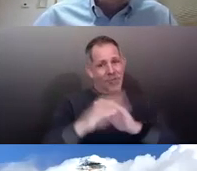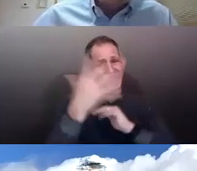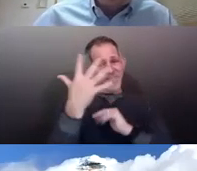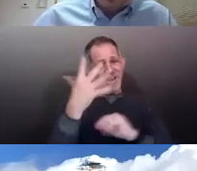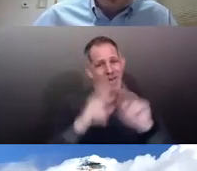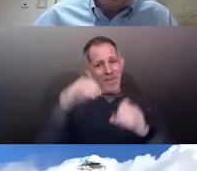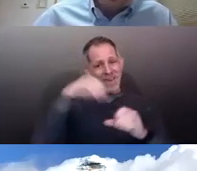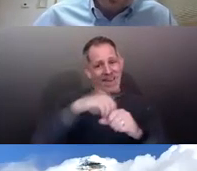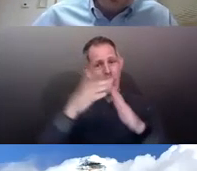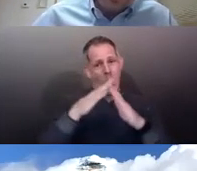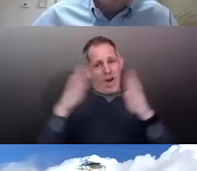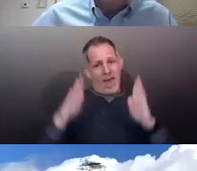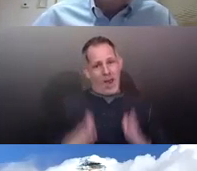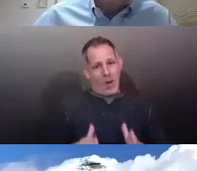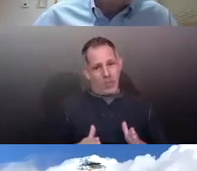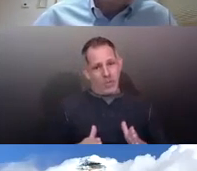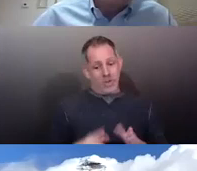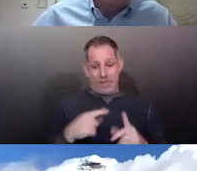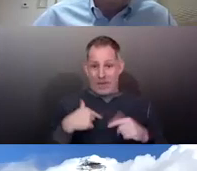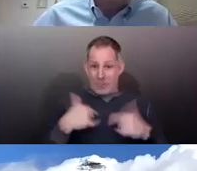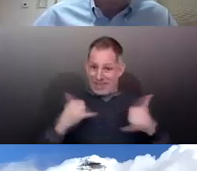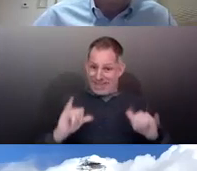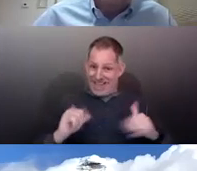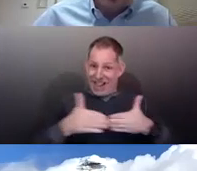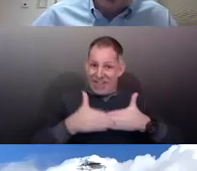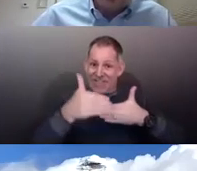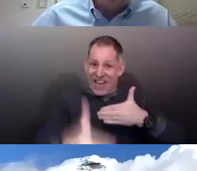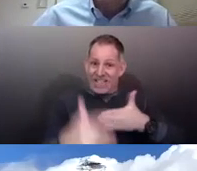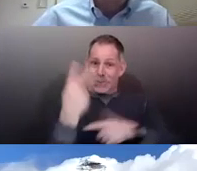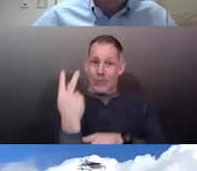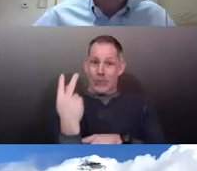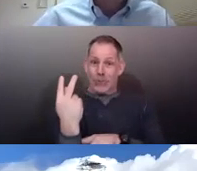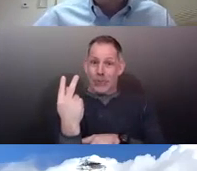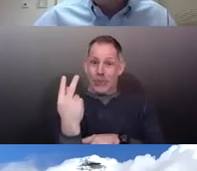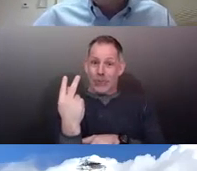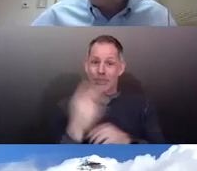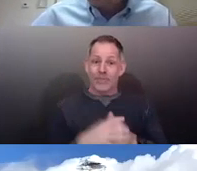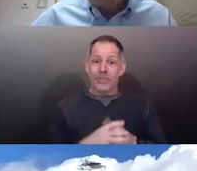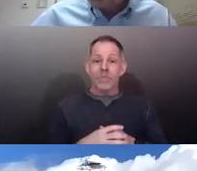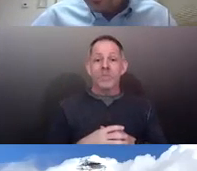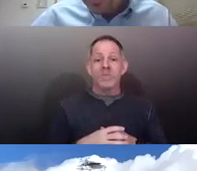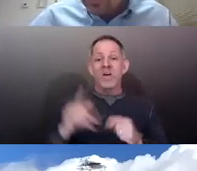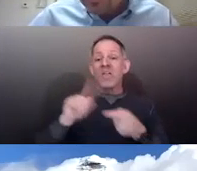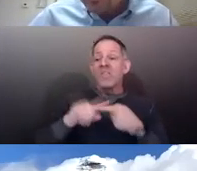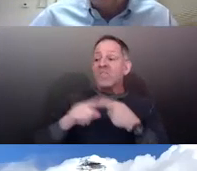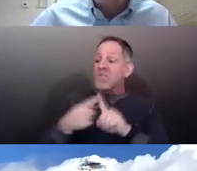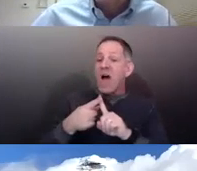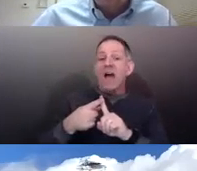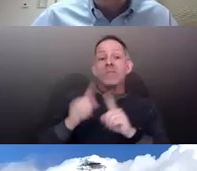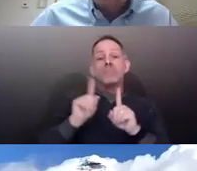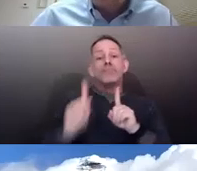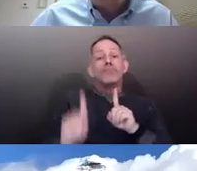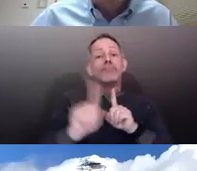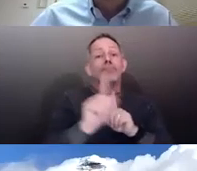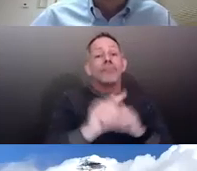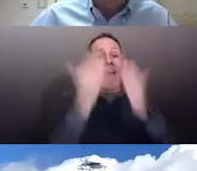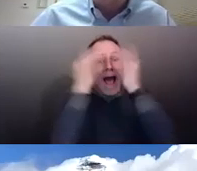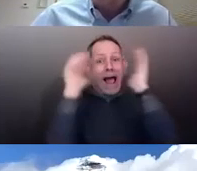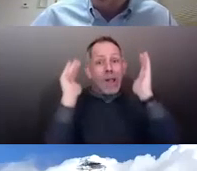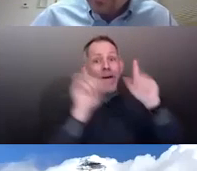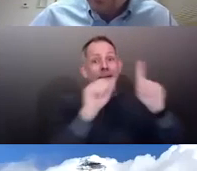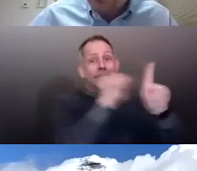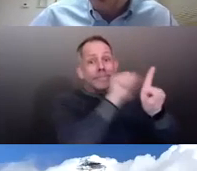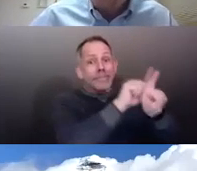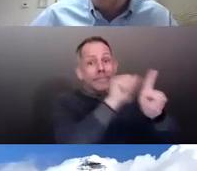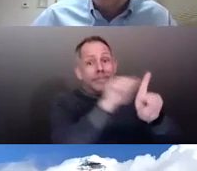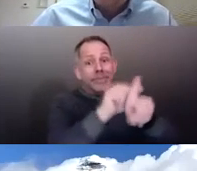And the state health department has guidance about Halloween, about, watching Seahawks and other sporting events, the